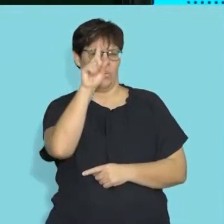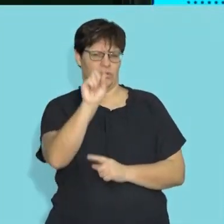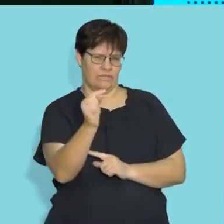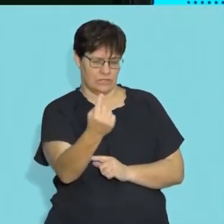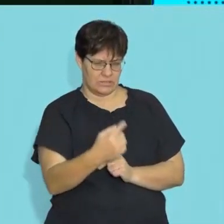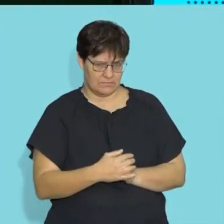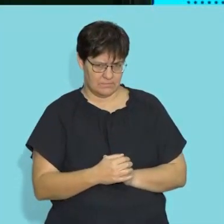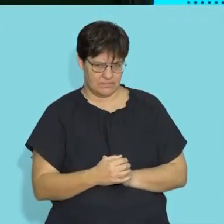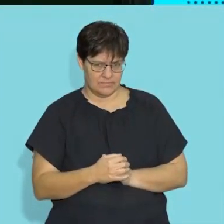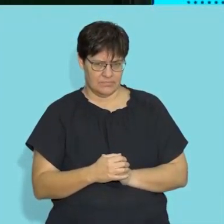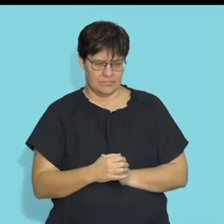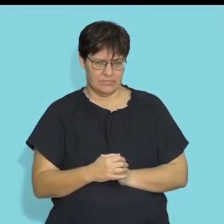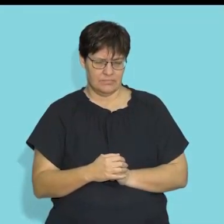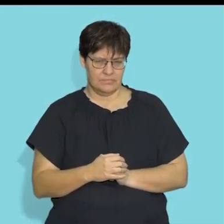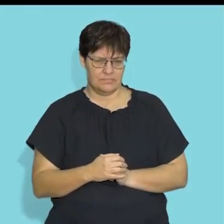following question.